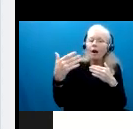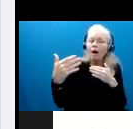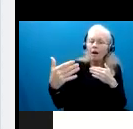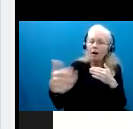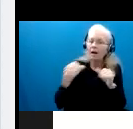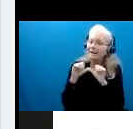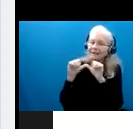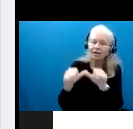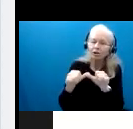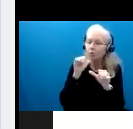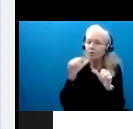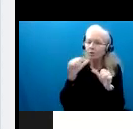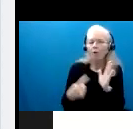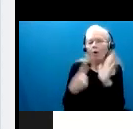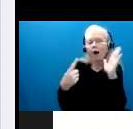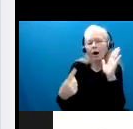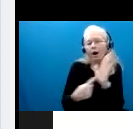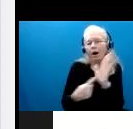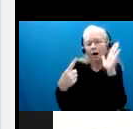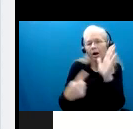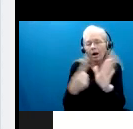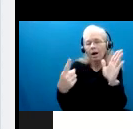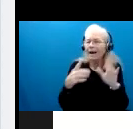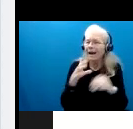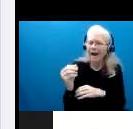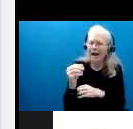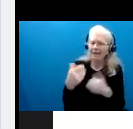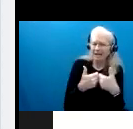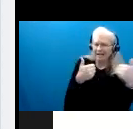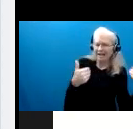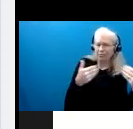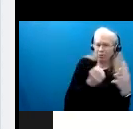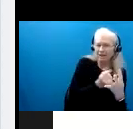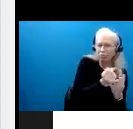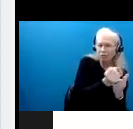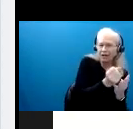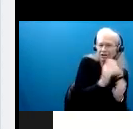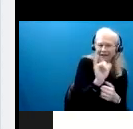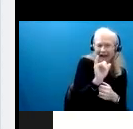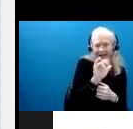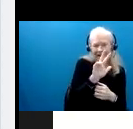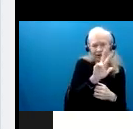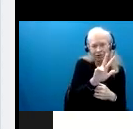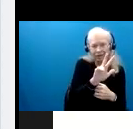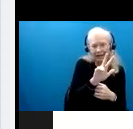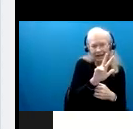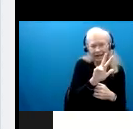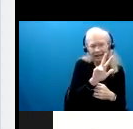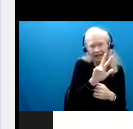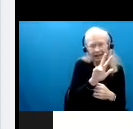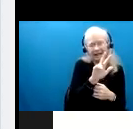that a separate strategy like C 3.5 would be necessary.